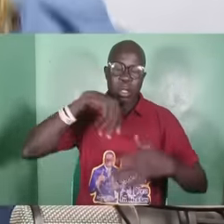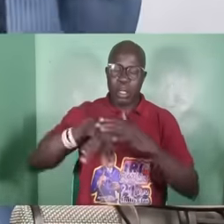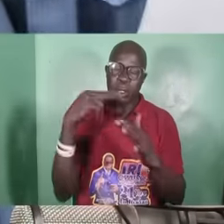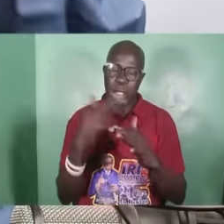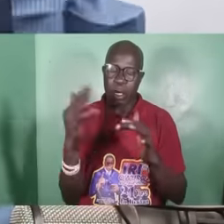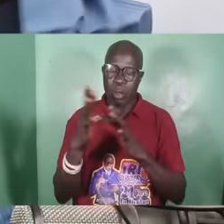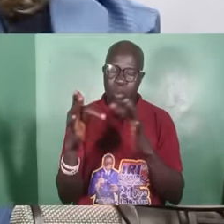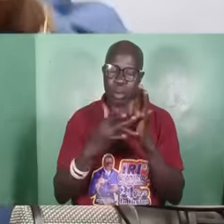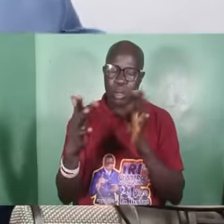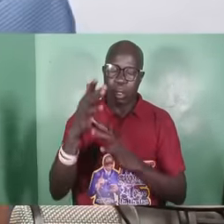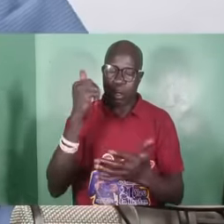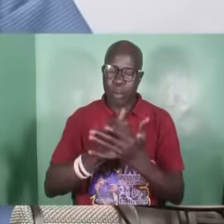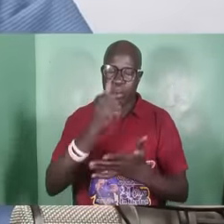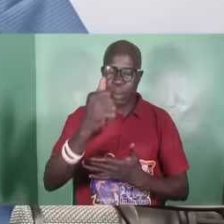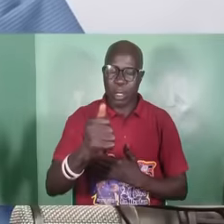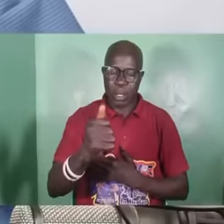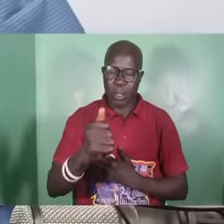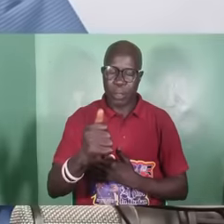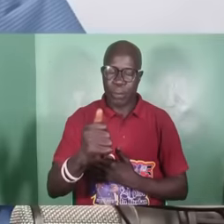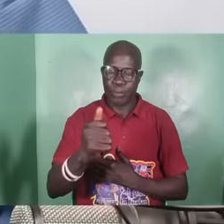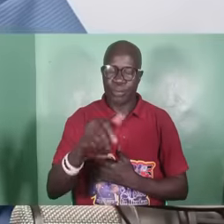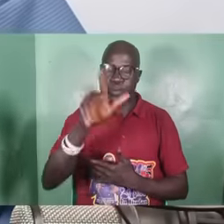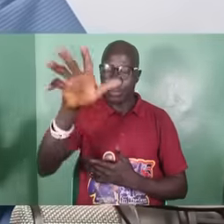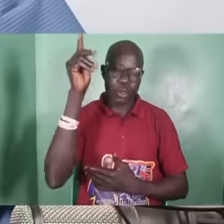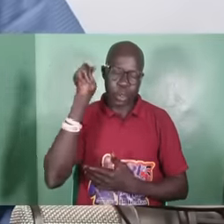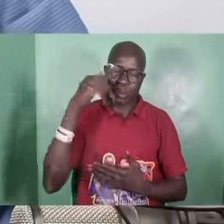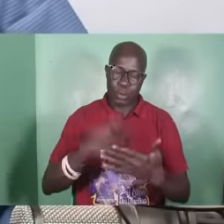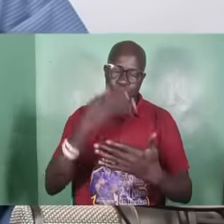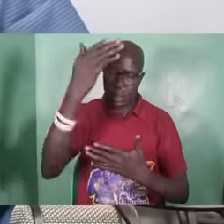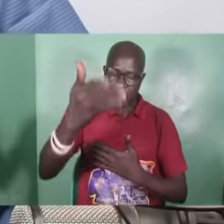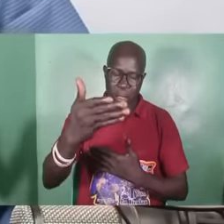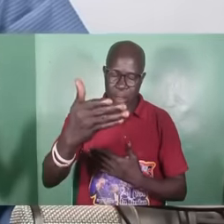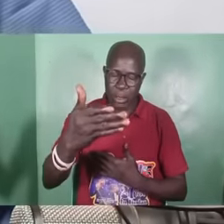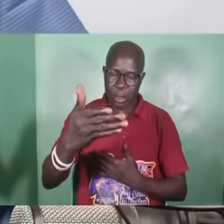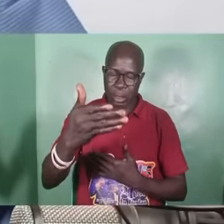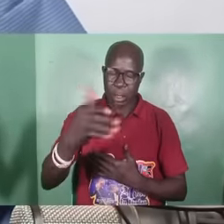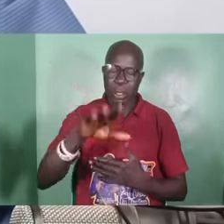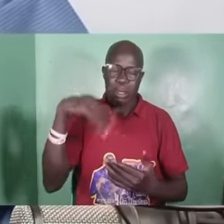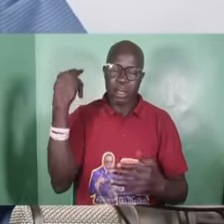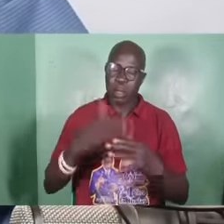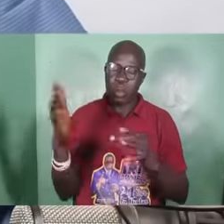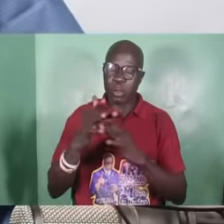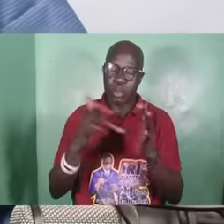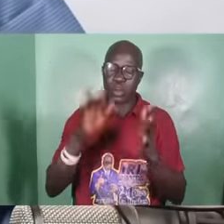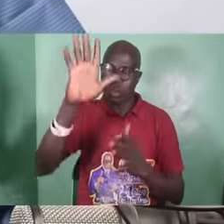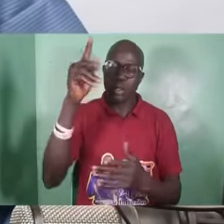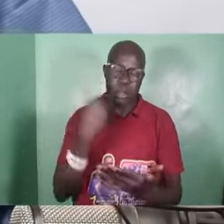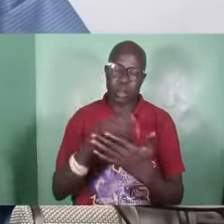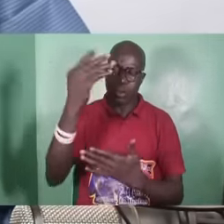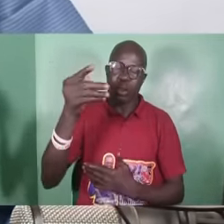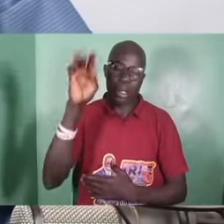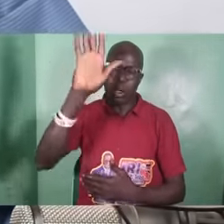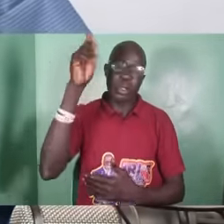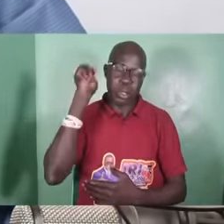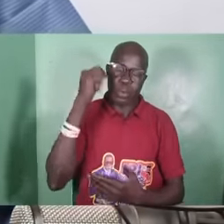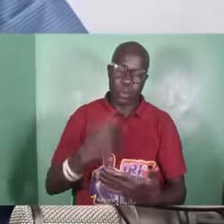the name of Jesus. Eri eloko. Amen. Loruko lo eri eloko. Amen.